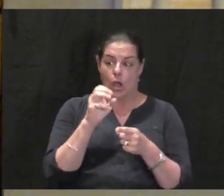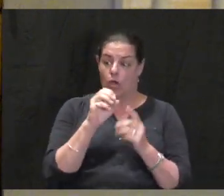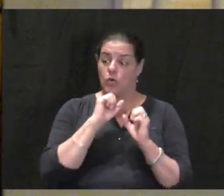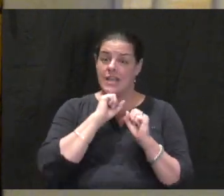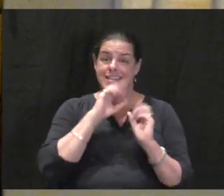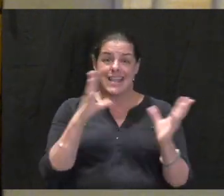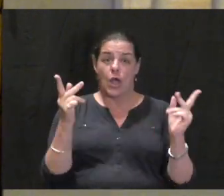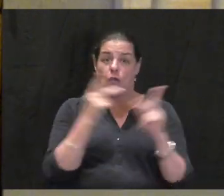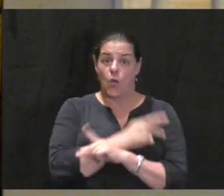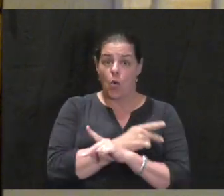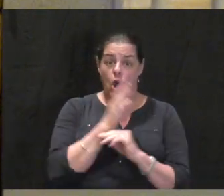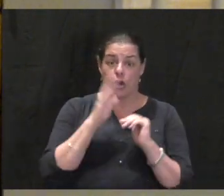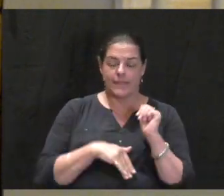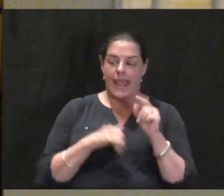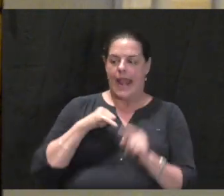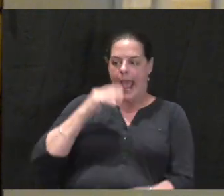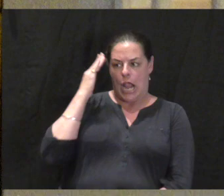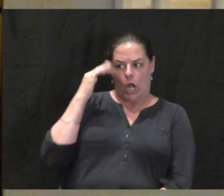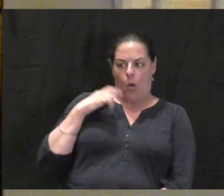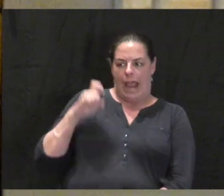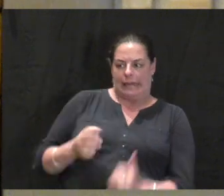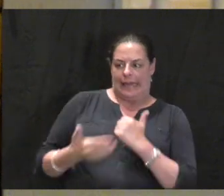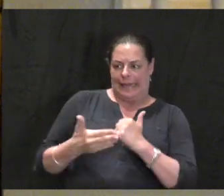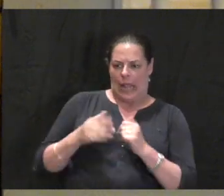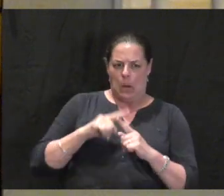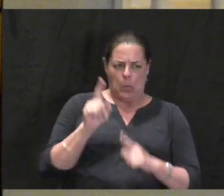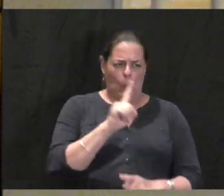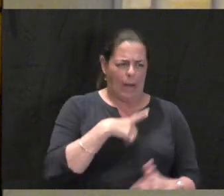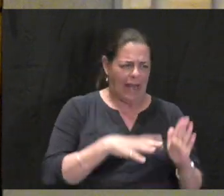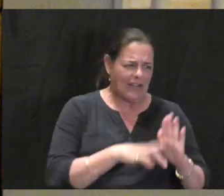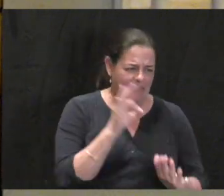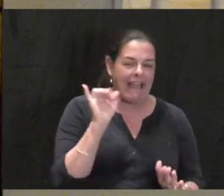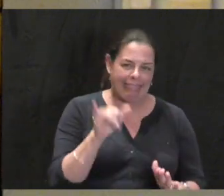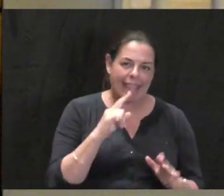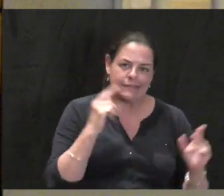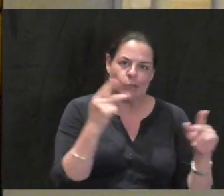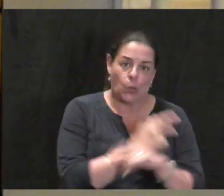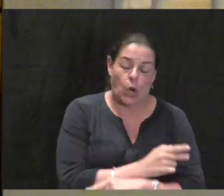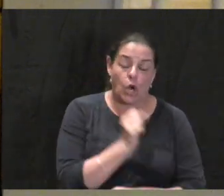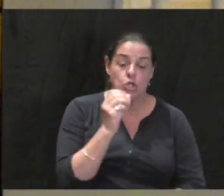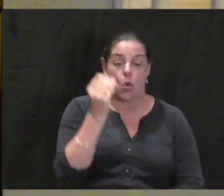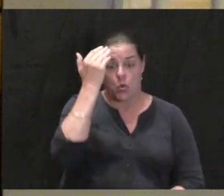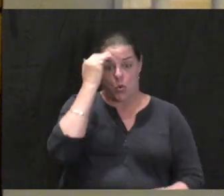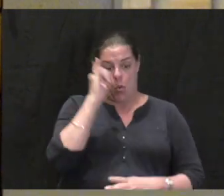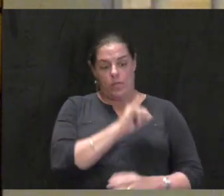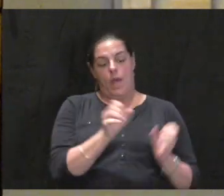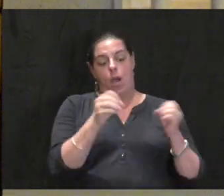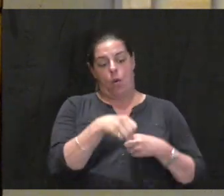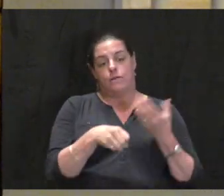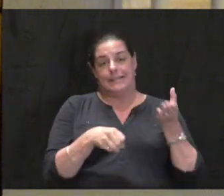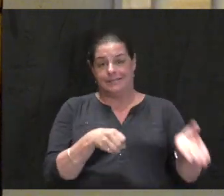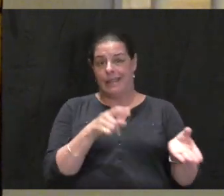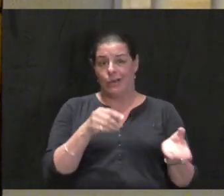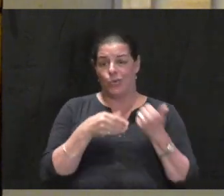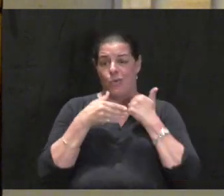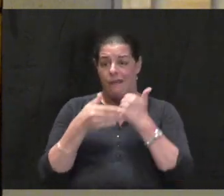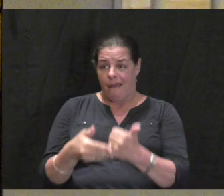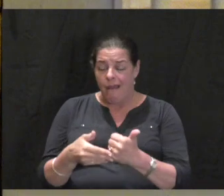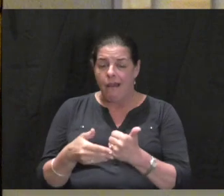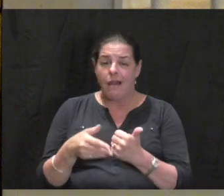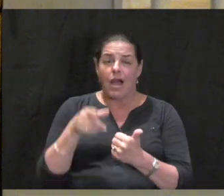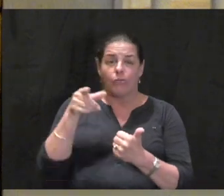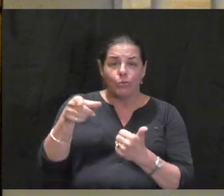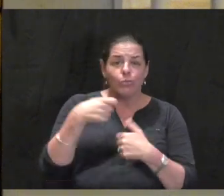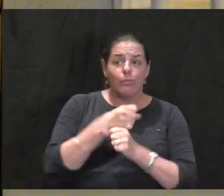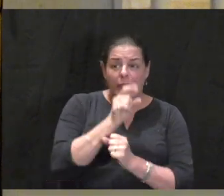to make sure that everybody is on the same field, playing field, it's level. When you're in a meeting, to be a parent and to go